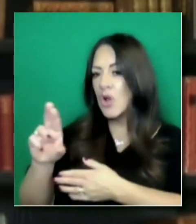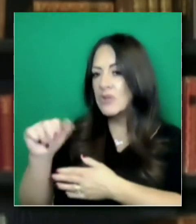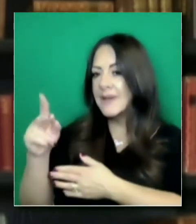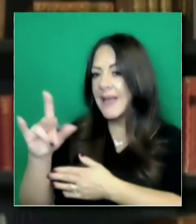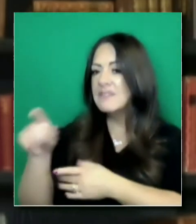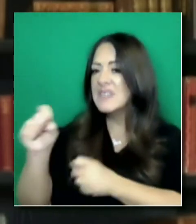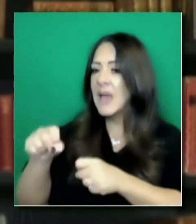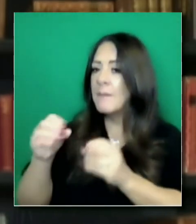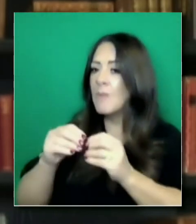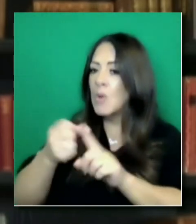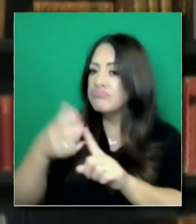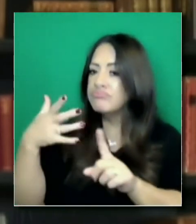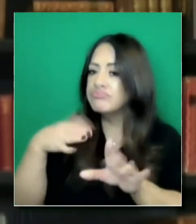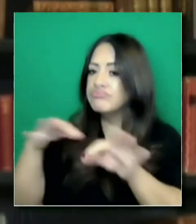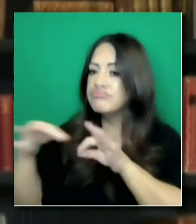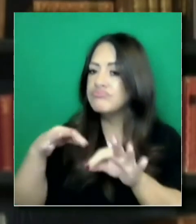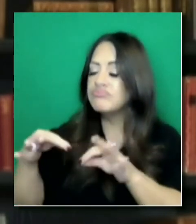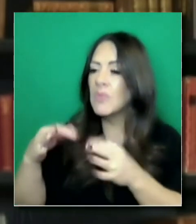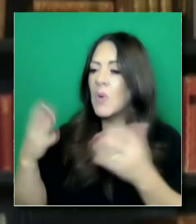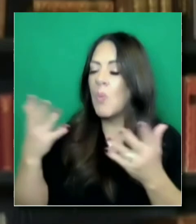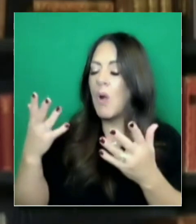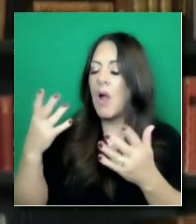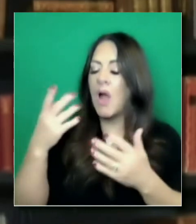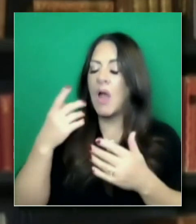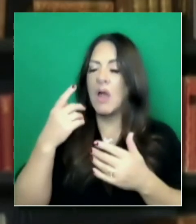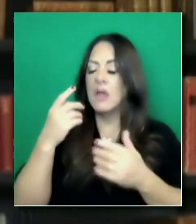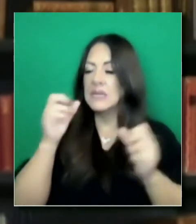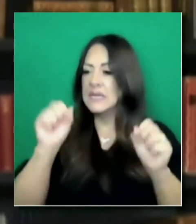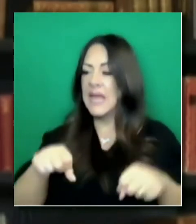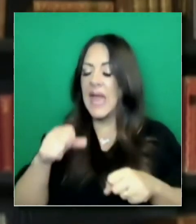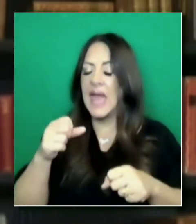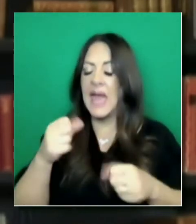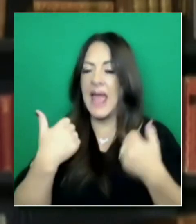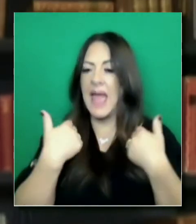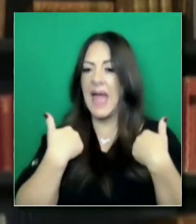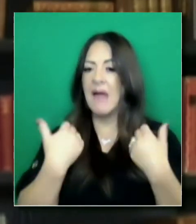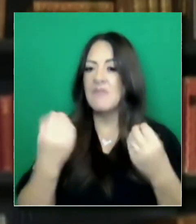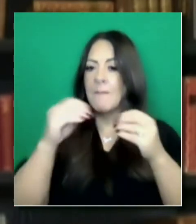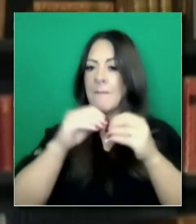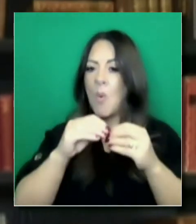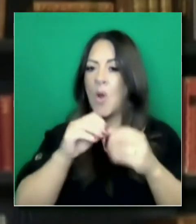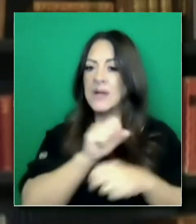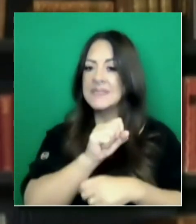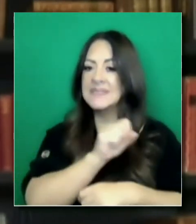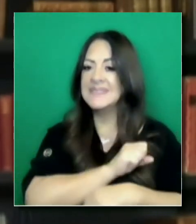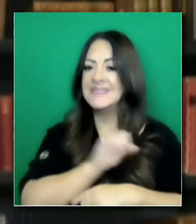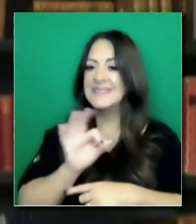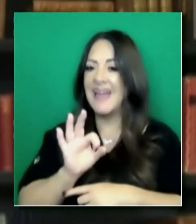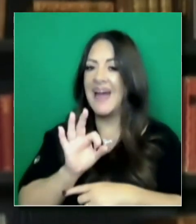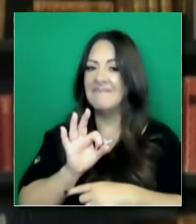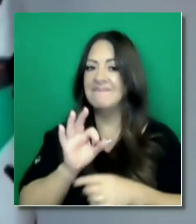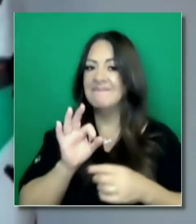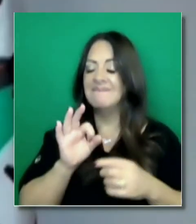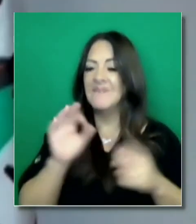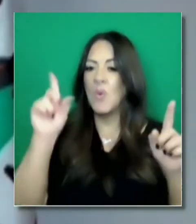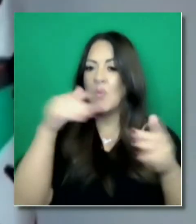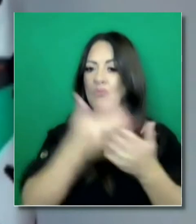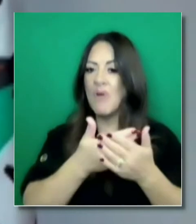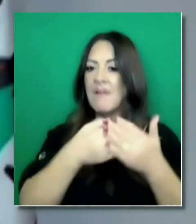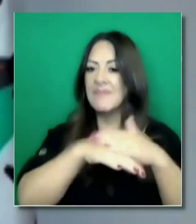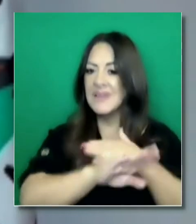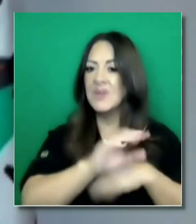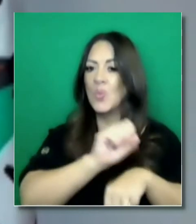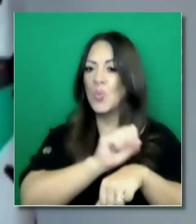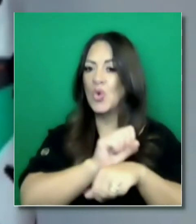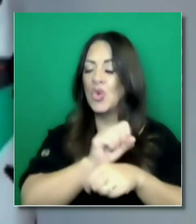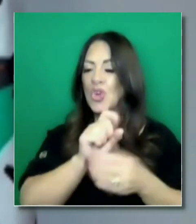of what we're seeing in terms of the prospects of actually being able to access some more staff in the next week or so. Yeah,